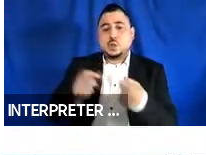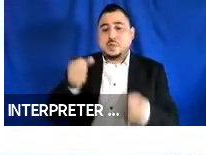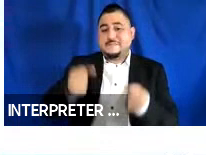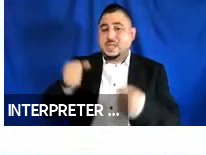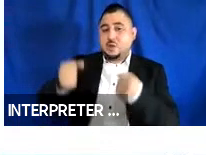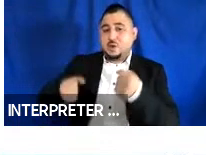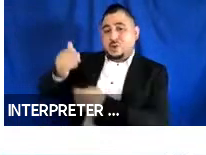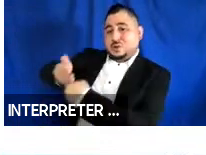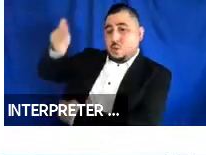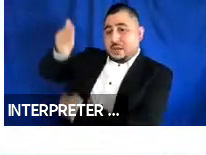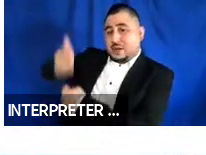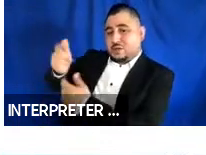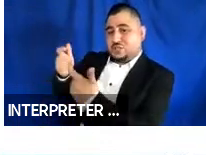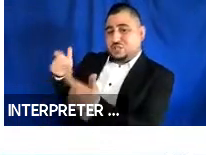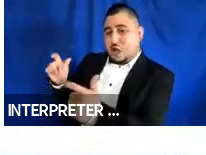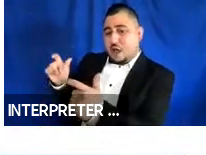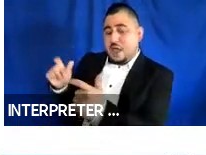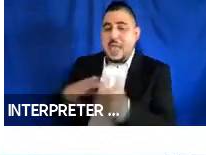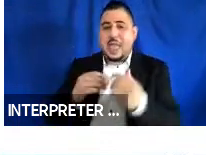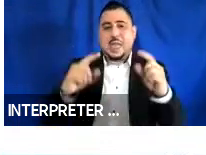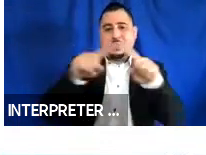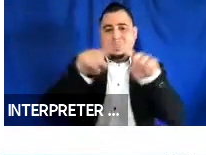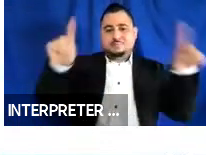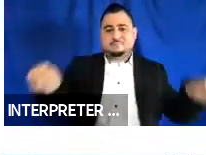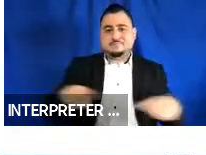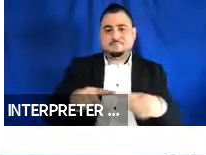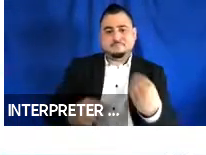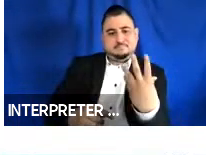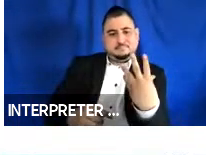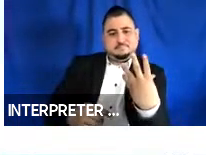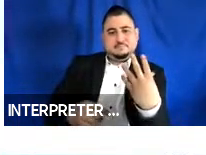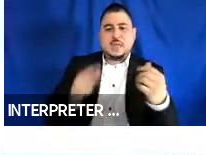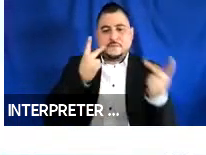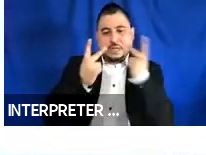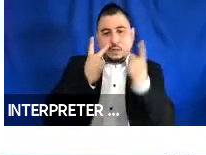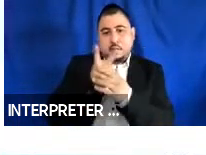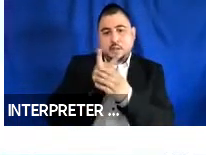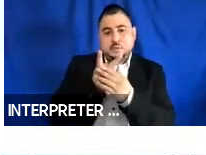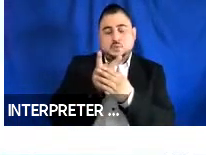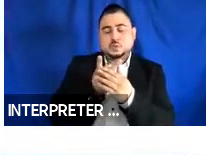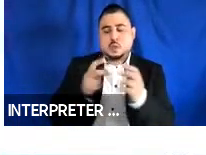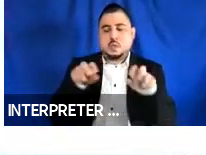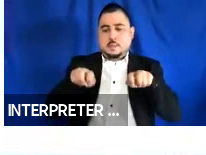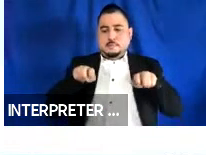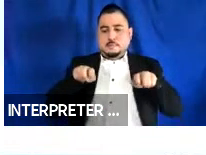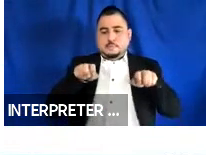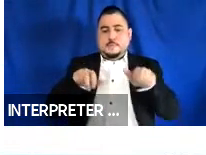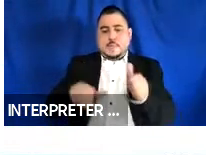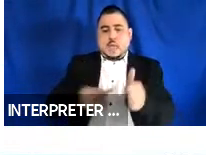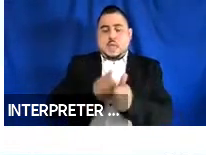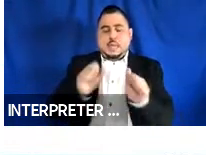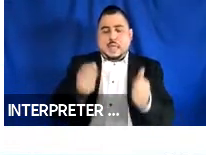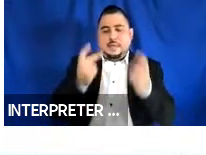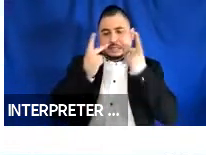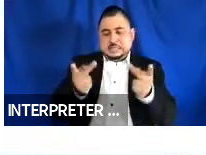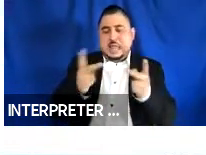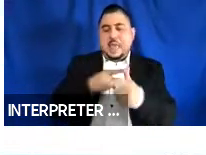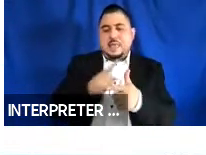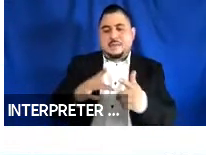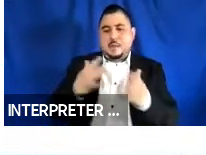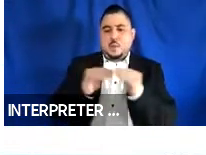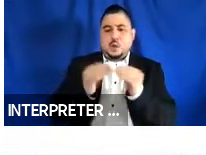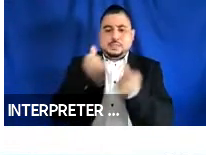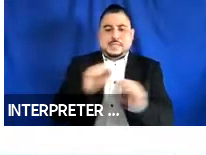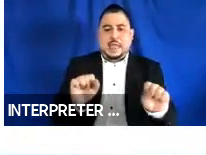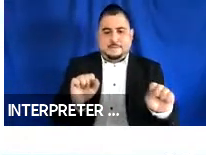windows and the onboard video monitoring screens visible to the passengers. This made them feel more secure during the trip.